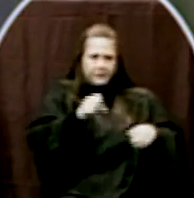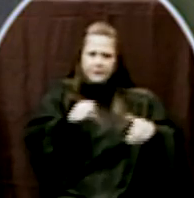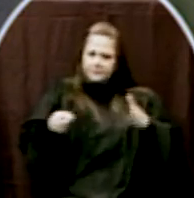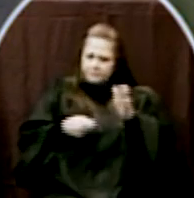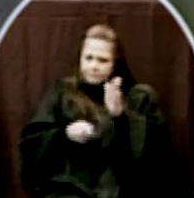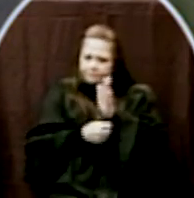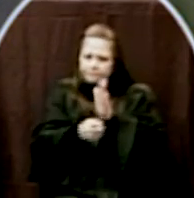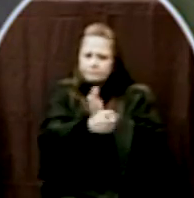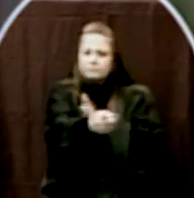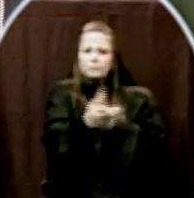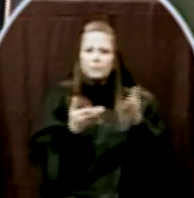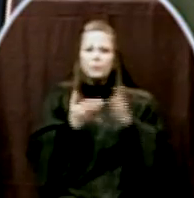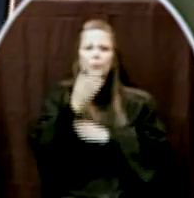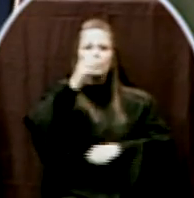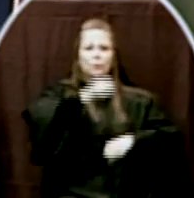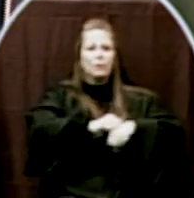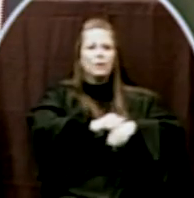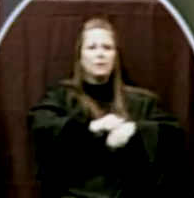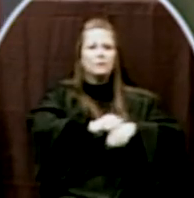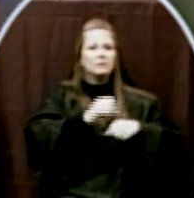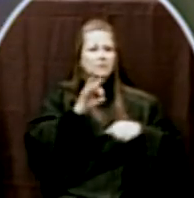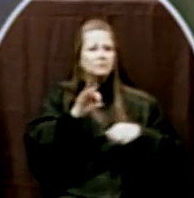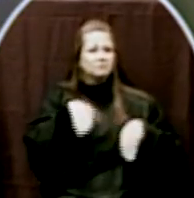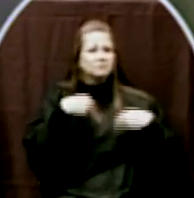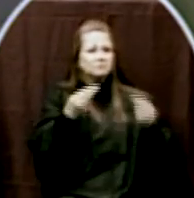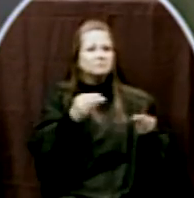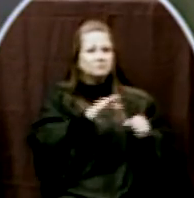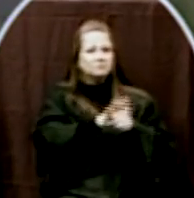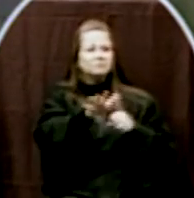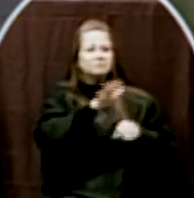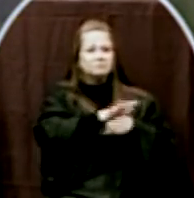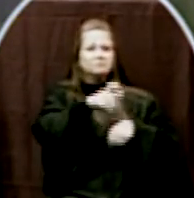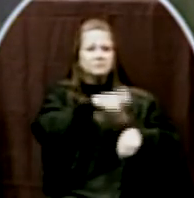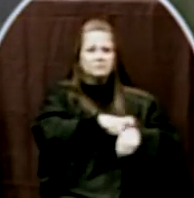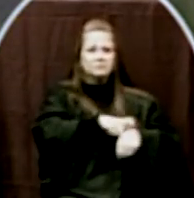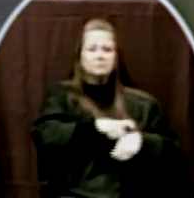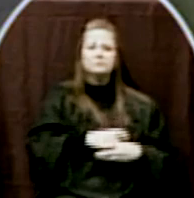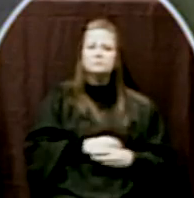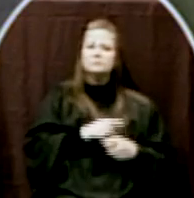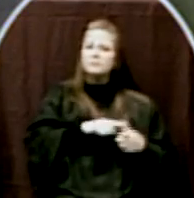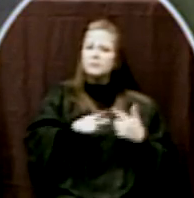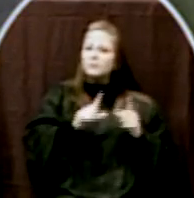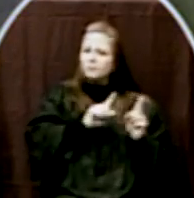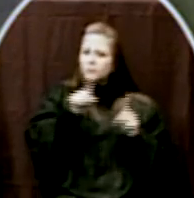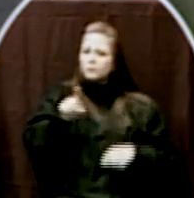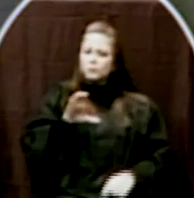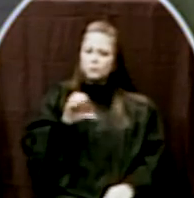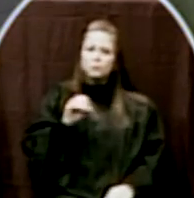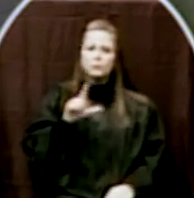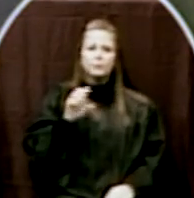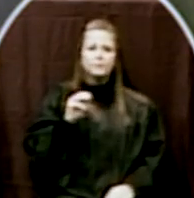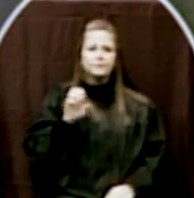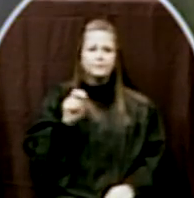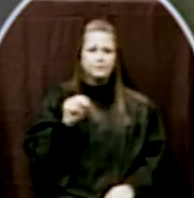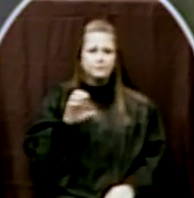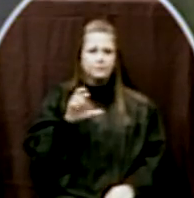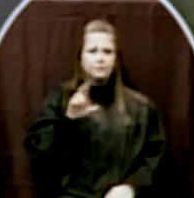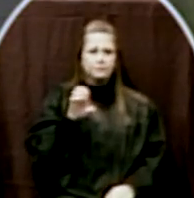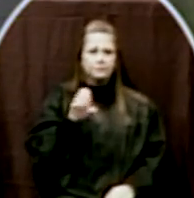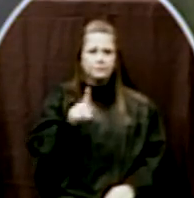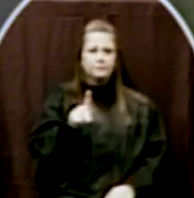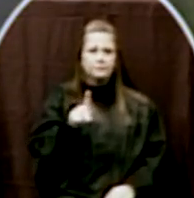time. And I take students to Coleman Creek right here on campus so that they can see a small stream that is affected